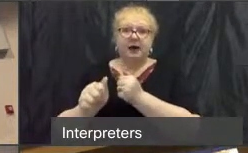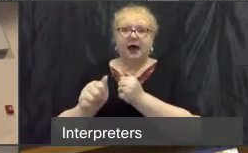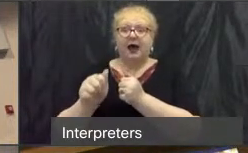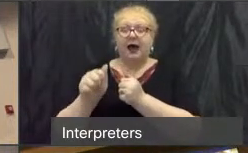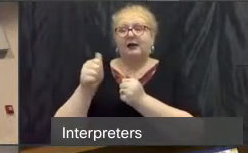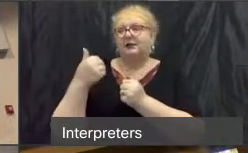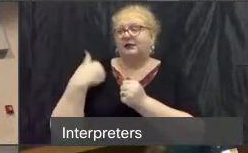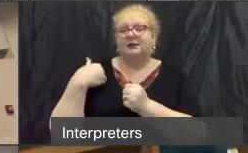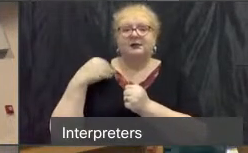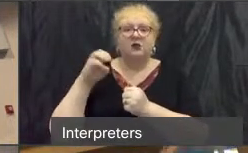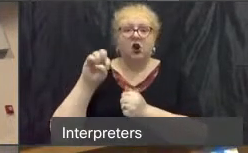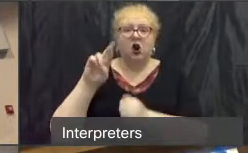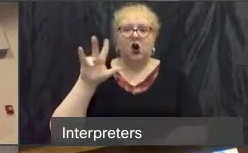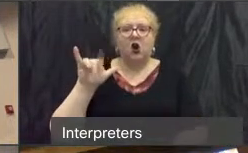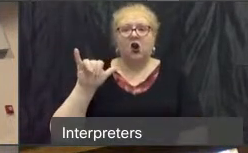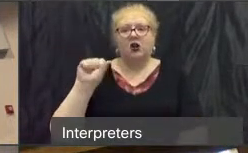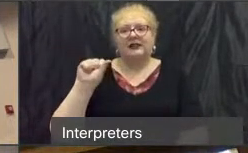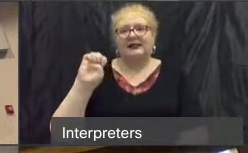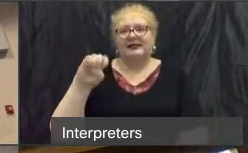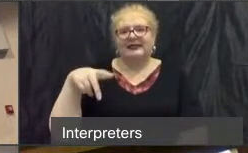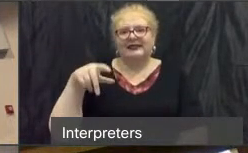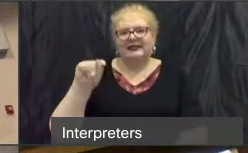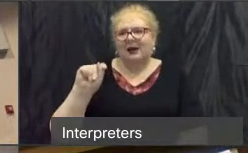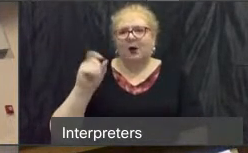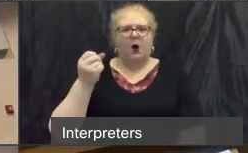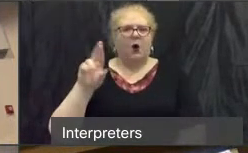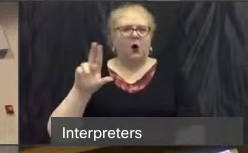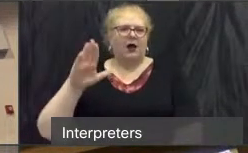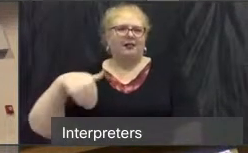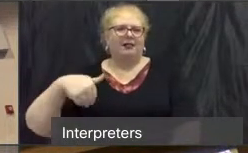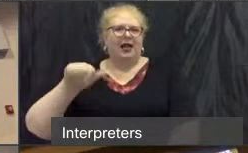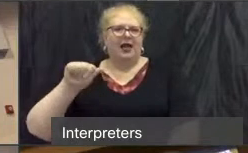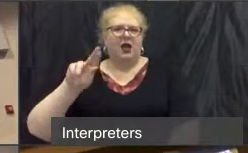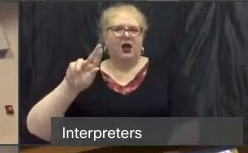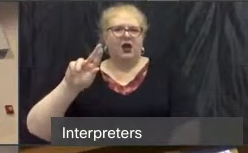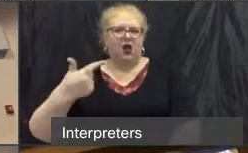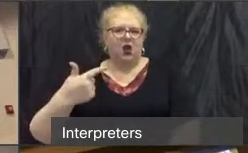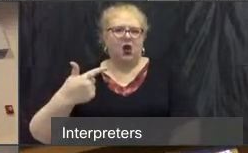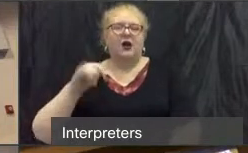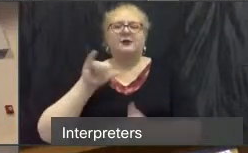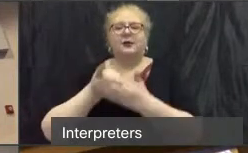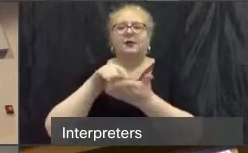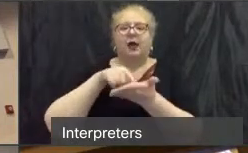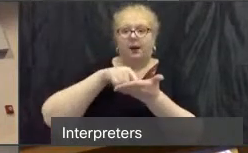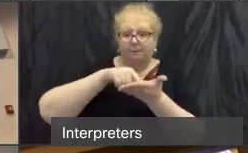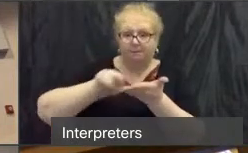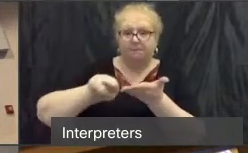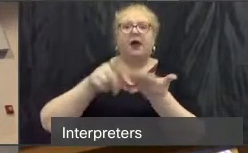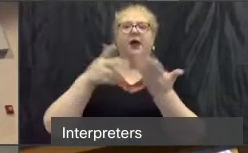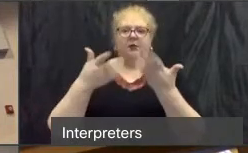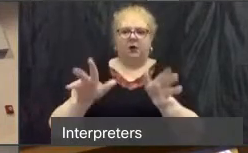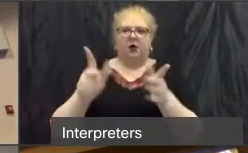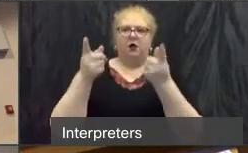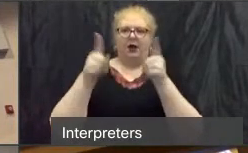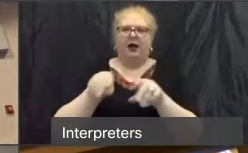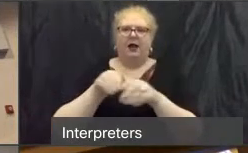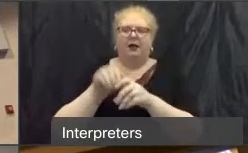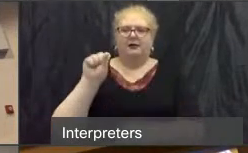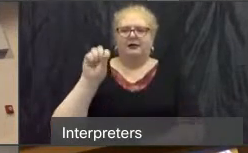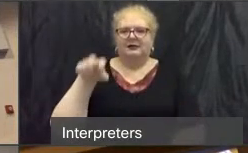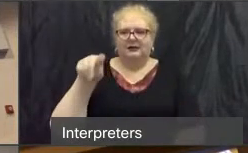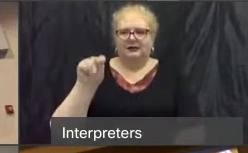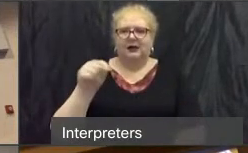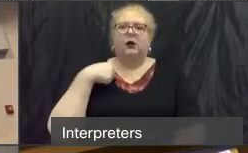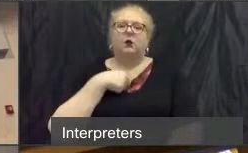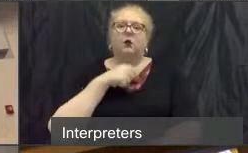was early September or late August, and that payment went out in September. We're working on the September financial report right